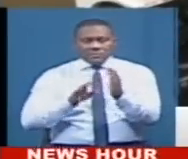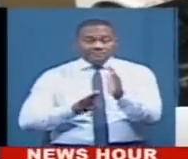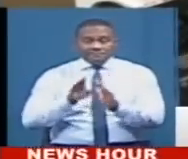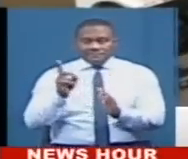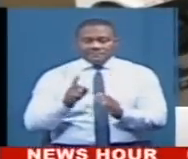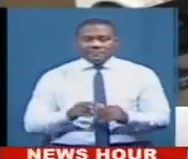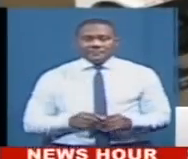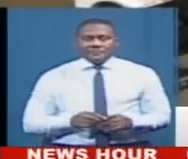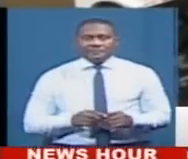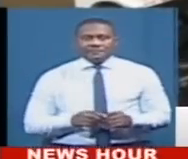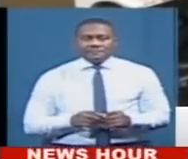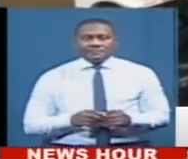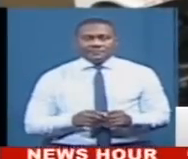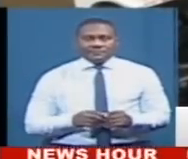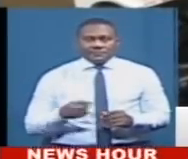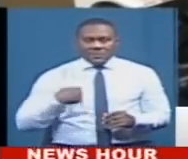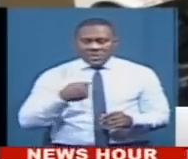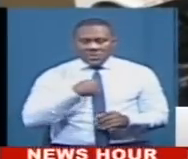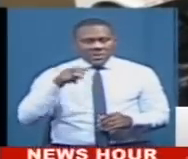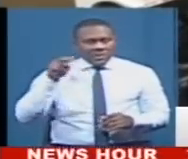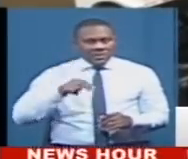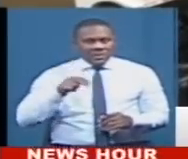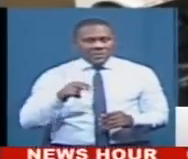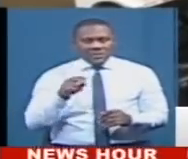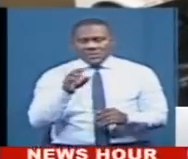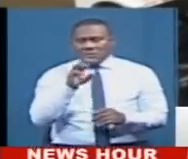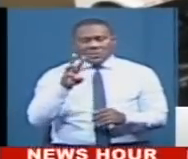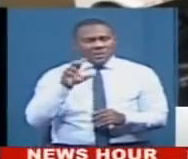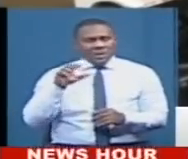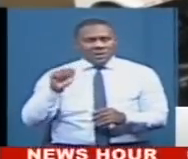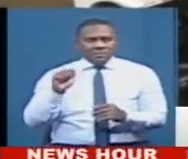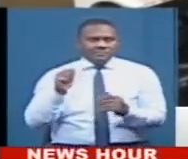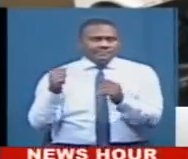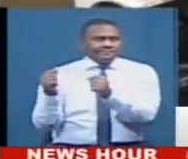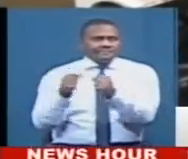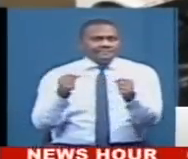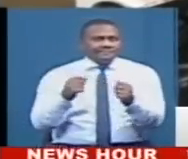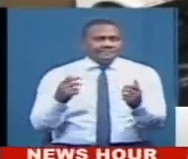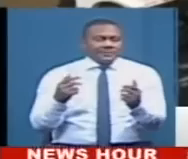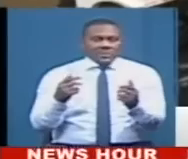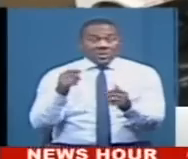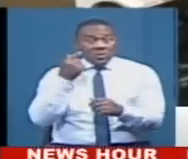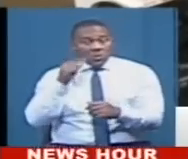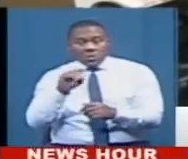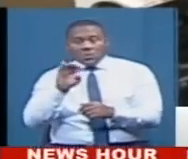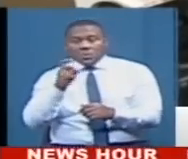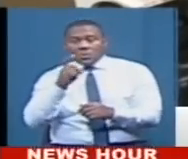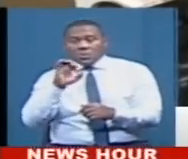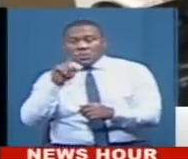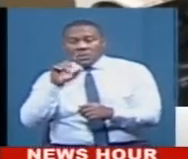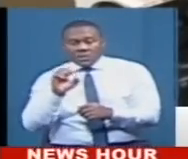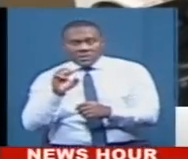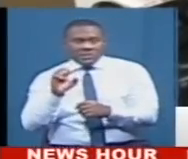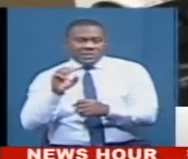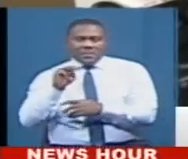is needed is a regional strategy to mineral resource development, from gold to bauxite, manganese and